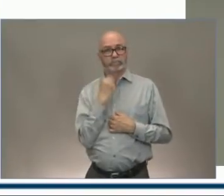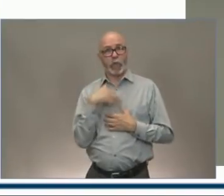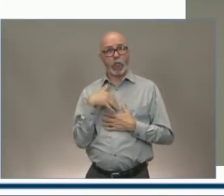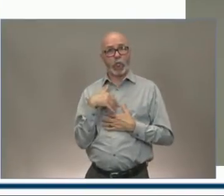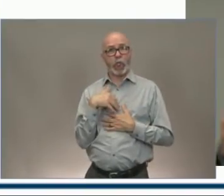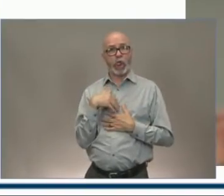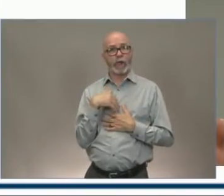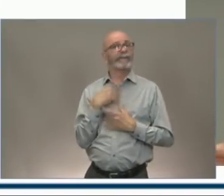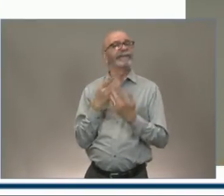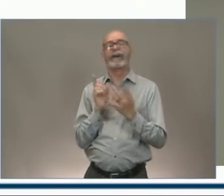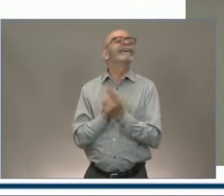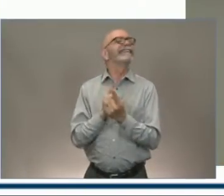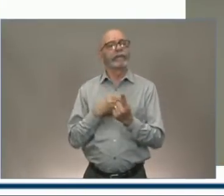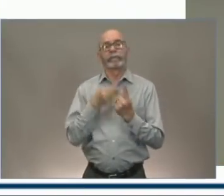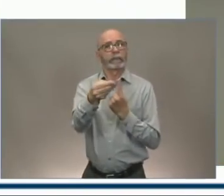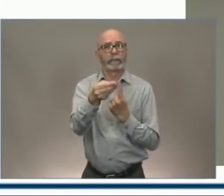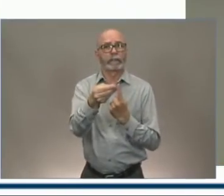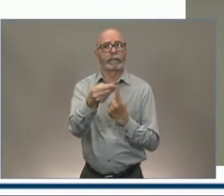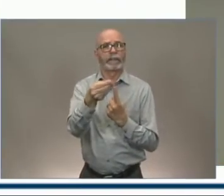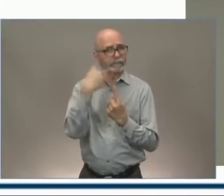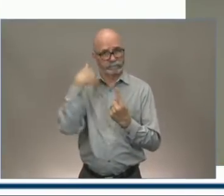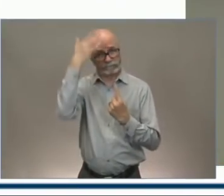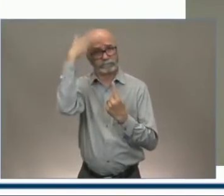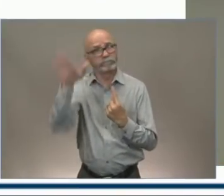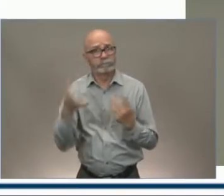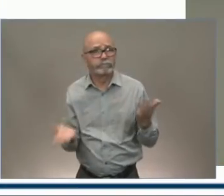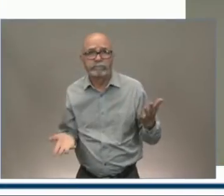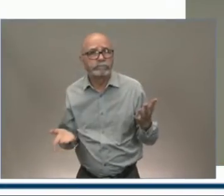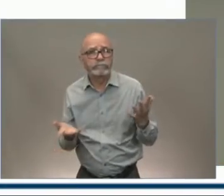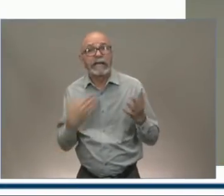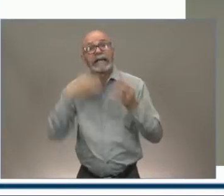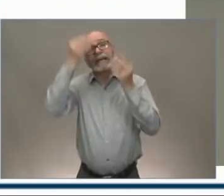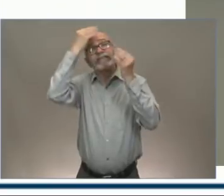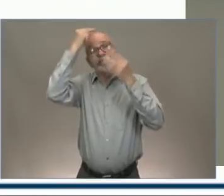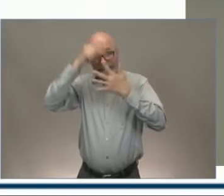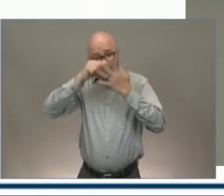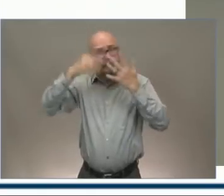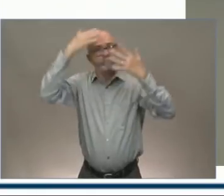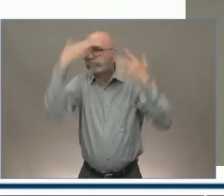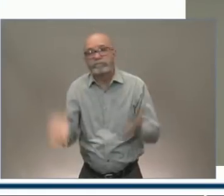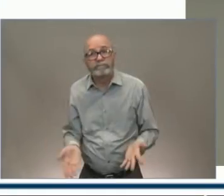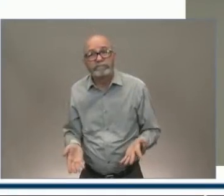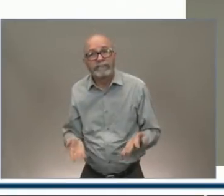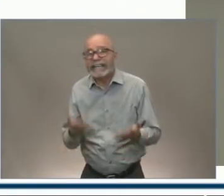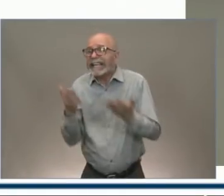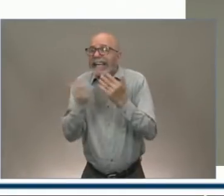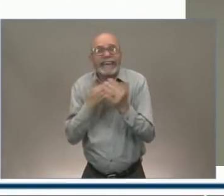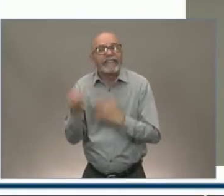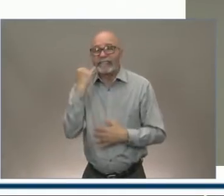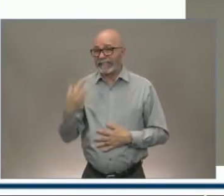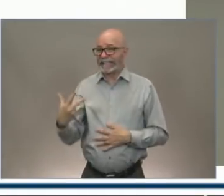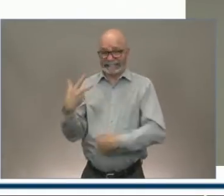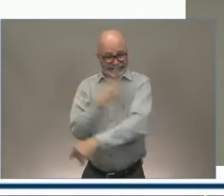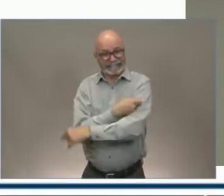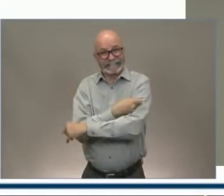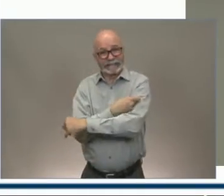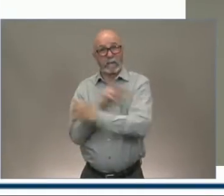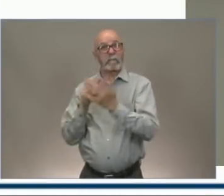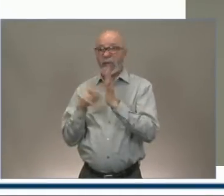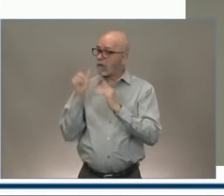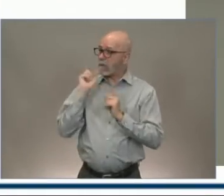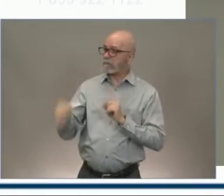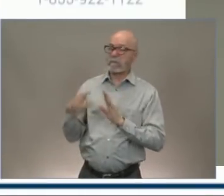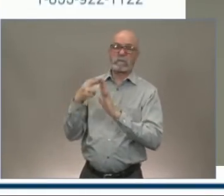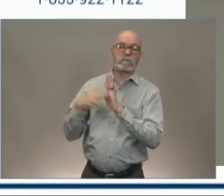We hopefully will get that data, but right now we don't. So that's why even if you're vaccinated, you still have to follow all the protocols, including if you're a traveler, the